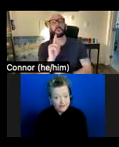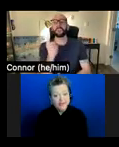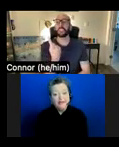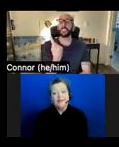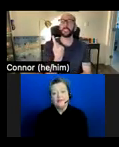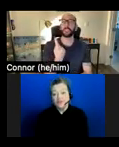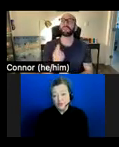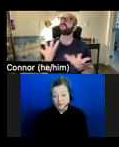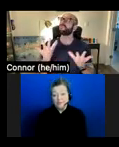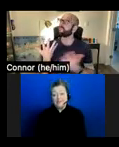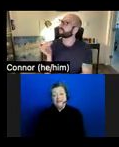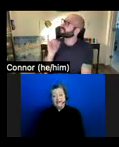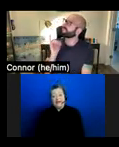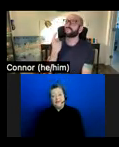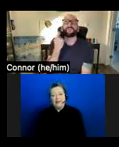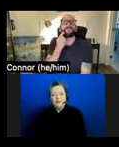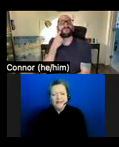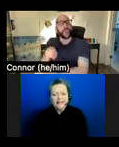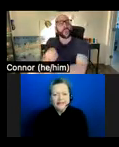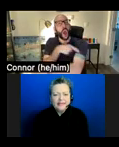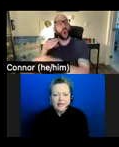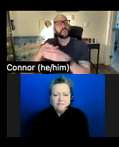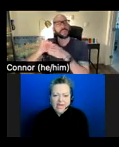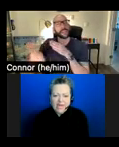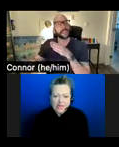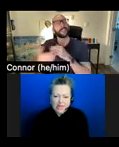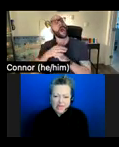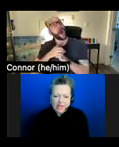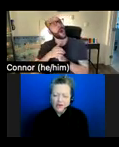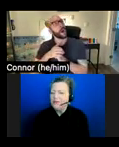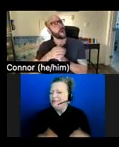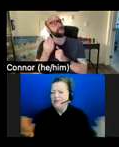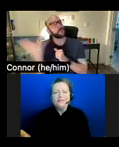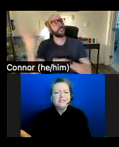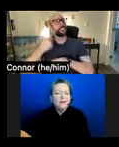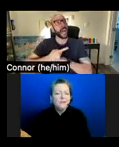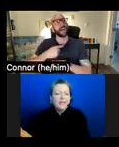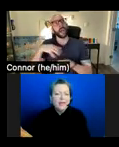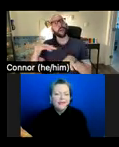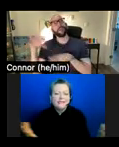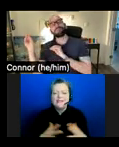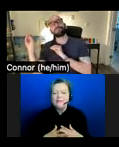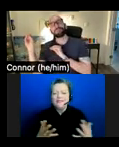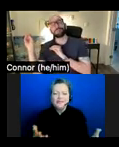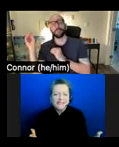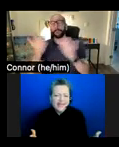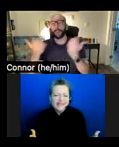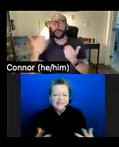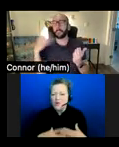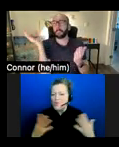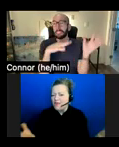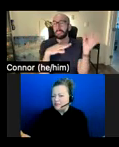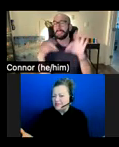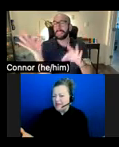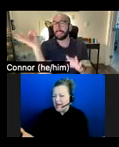doors, lots of rooms. And I'm going to think maybe it was a long weekend. It's been a few days.